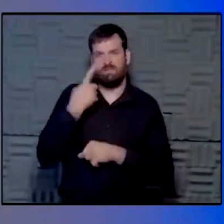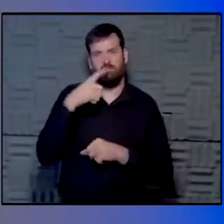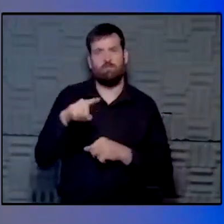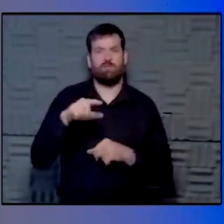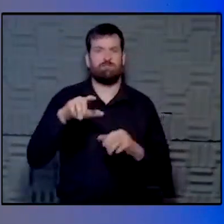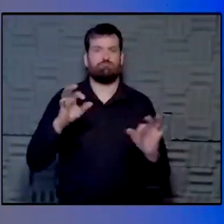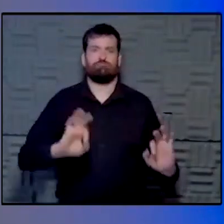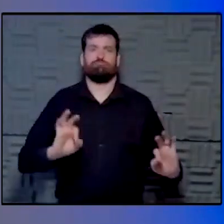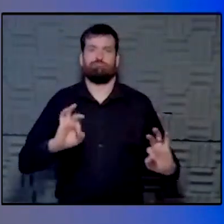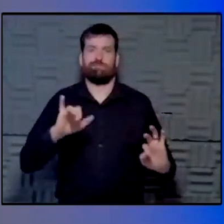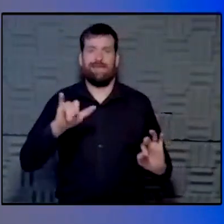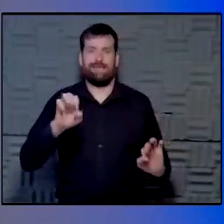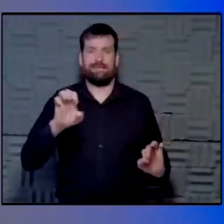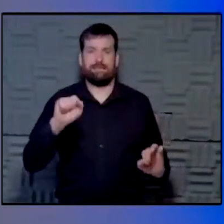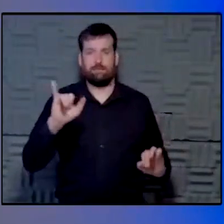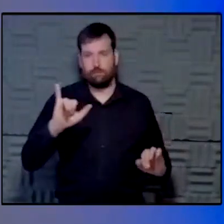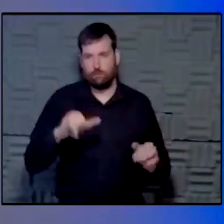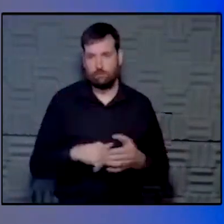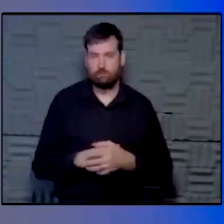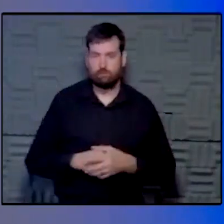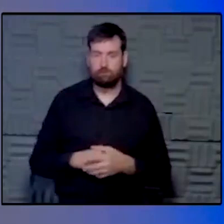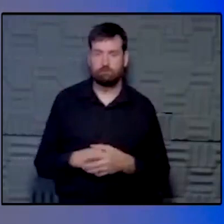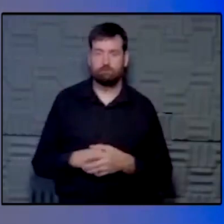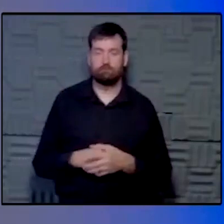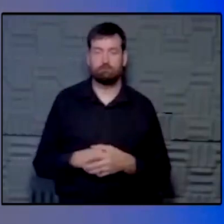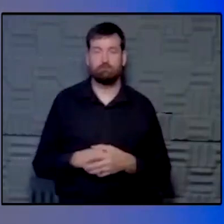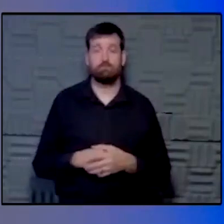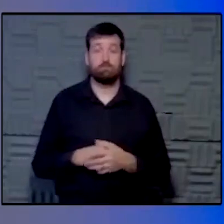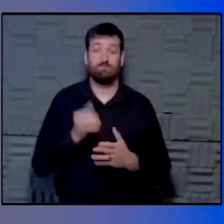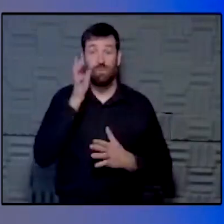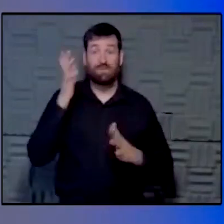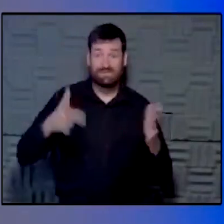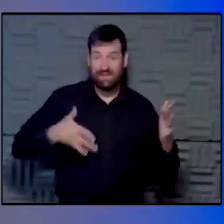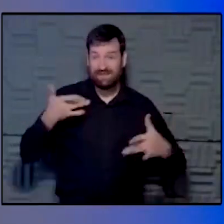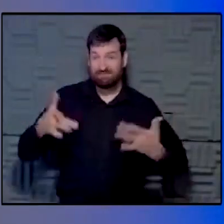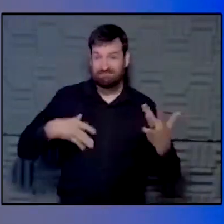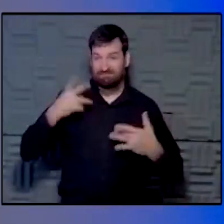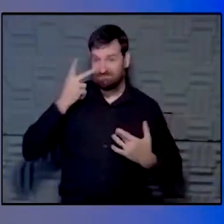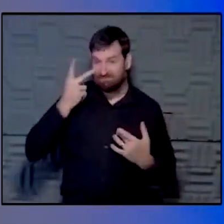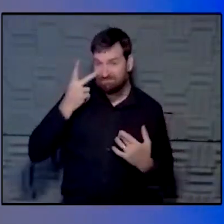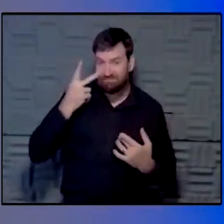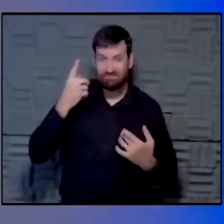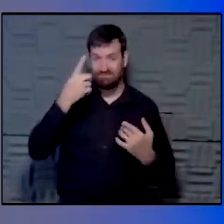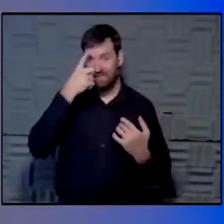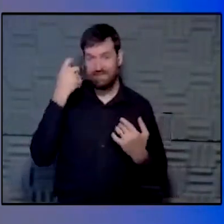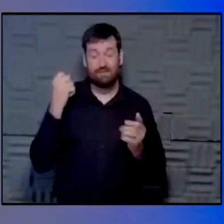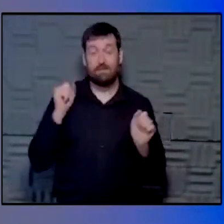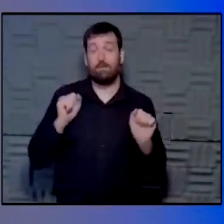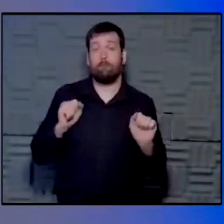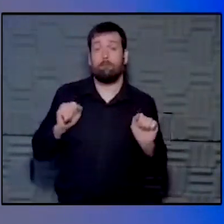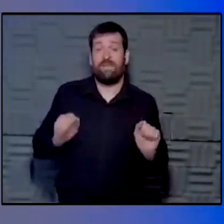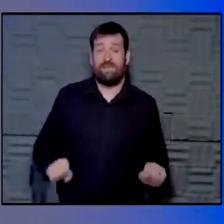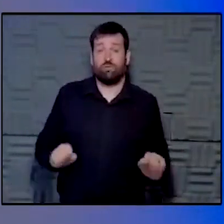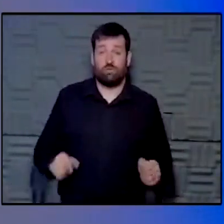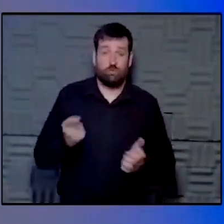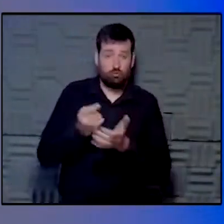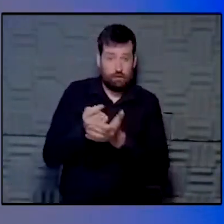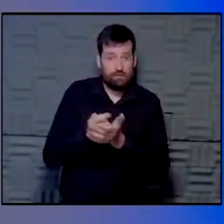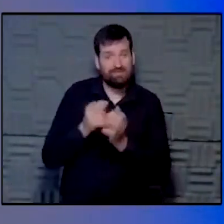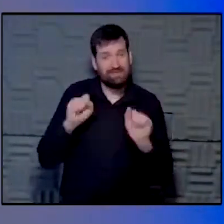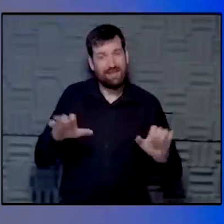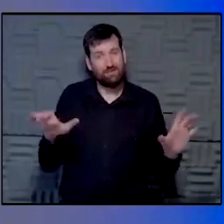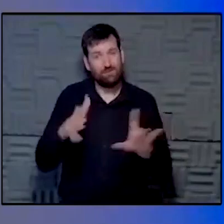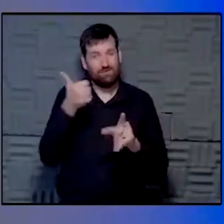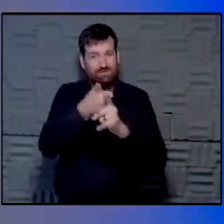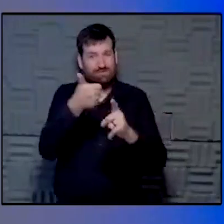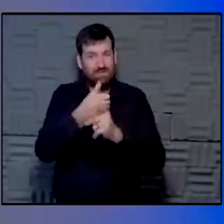mild cases. And I think it's going to be exciting to find out because it would be potentially a treatment that you can do in your